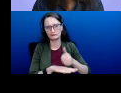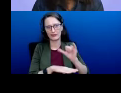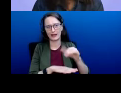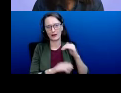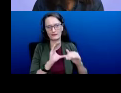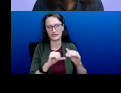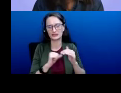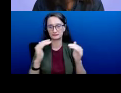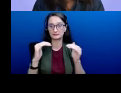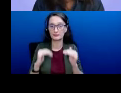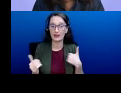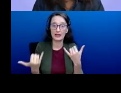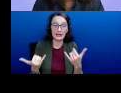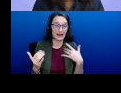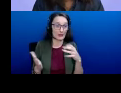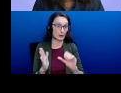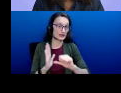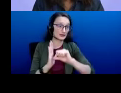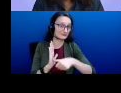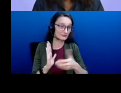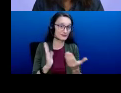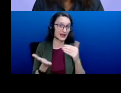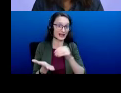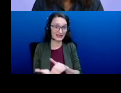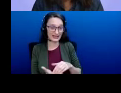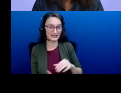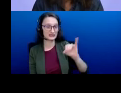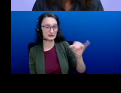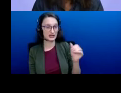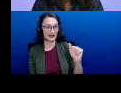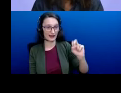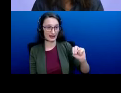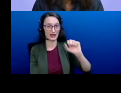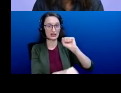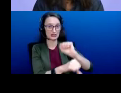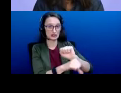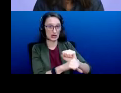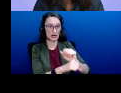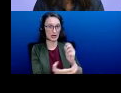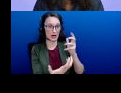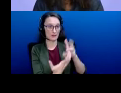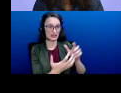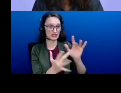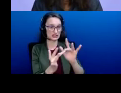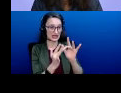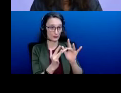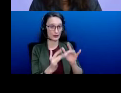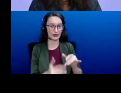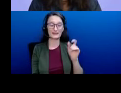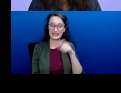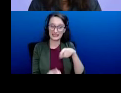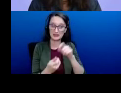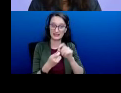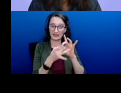I do want to call to light the Job Accommodations Network, or JAN, specifically as we talk about AT for